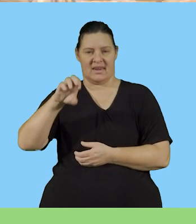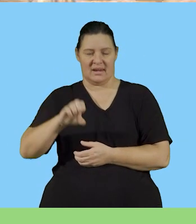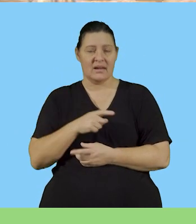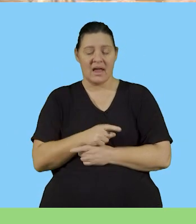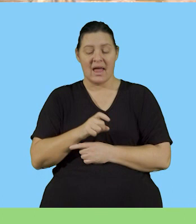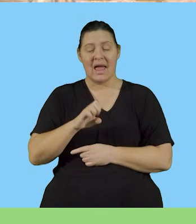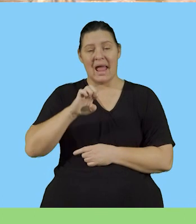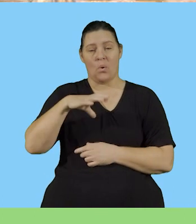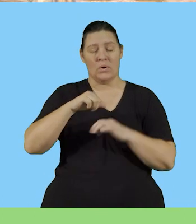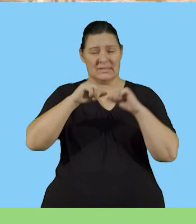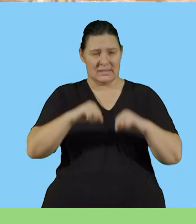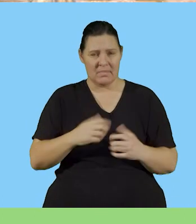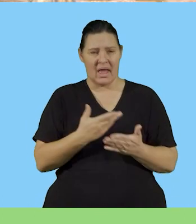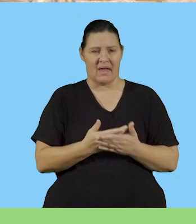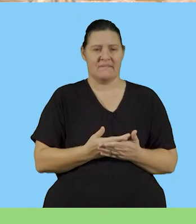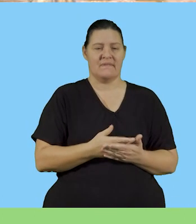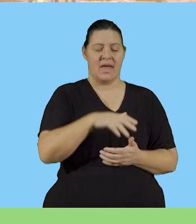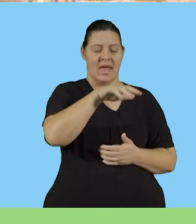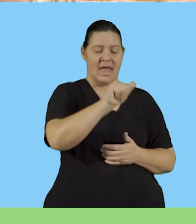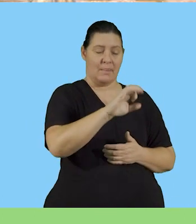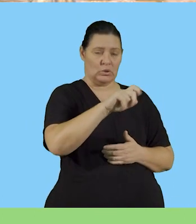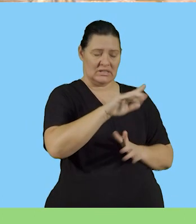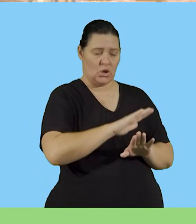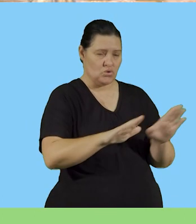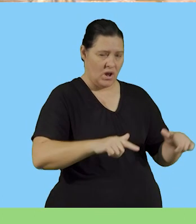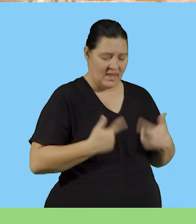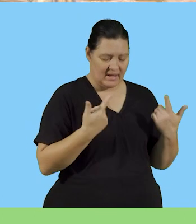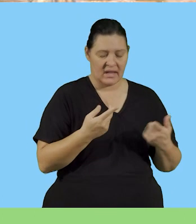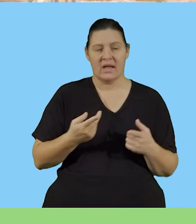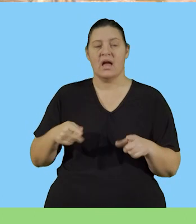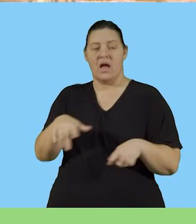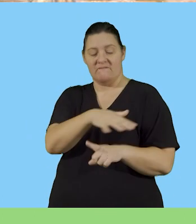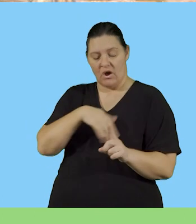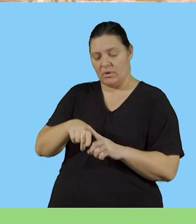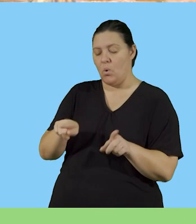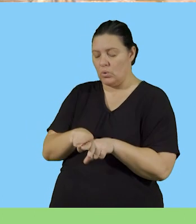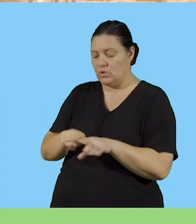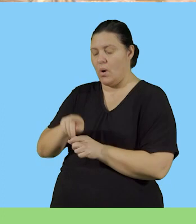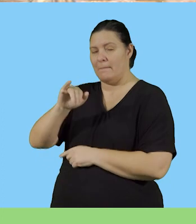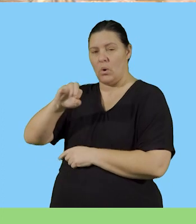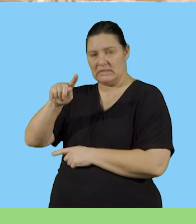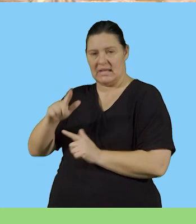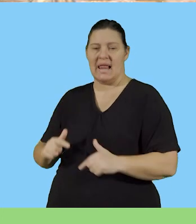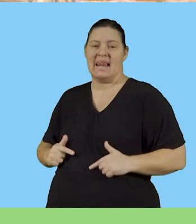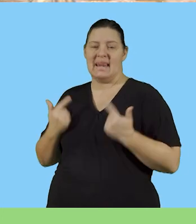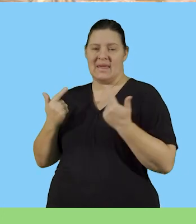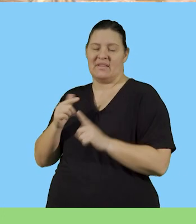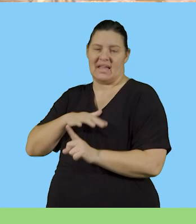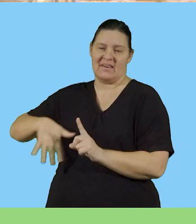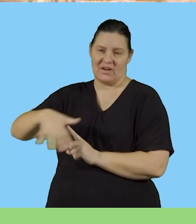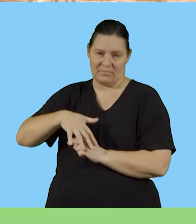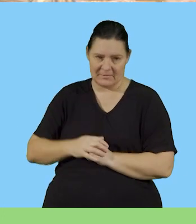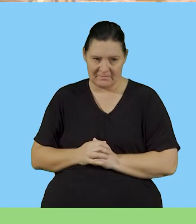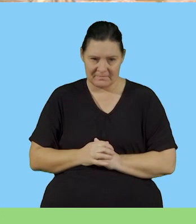ecosystem consists of a biotic, which is non-living, environment, and abiotic, which is